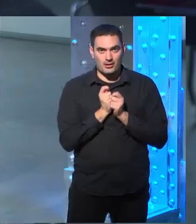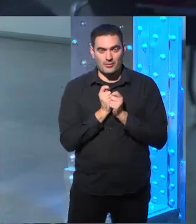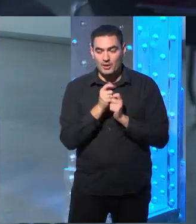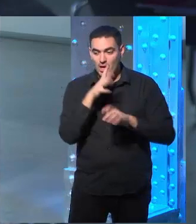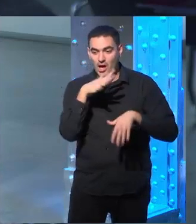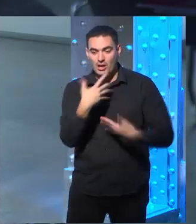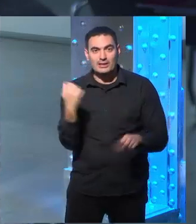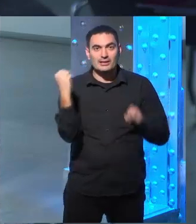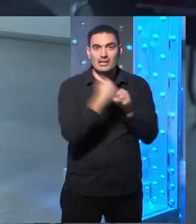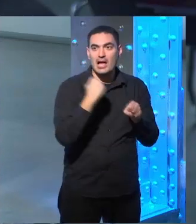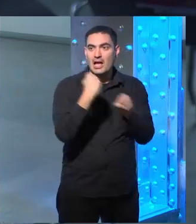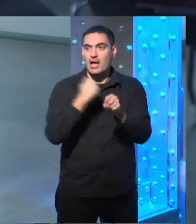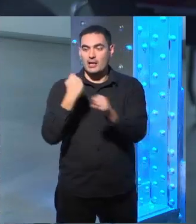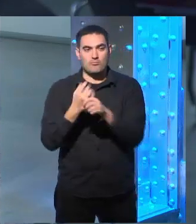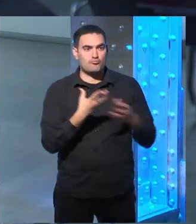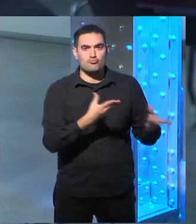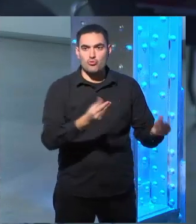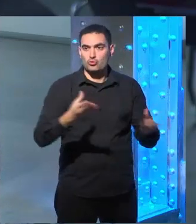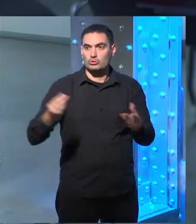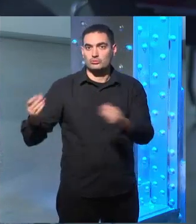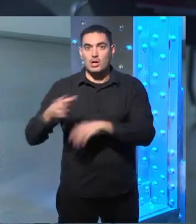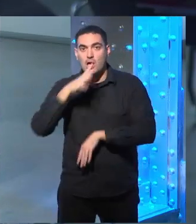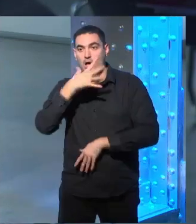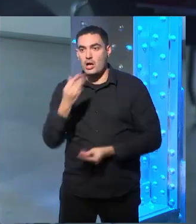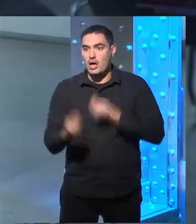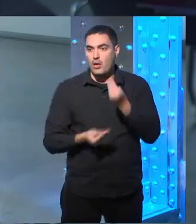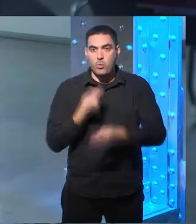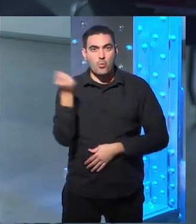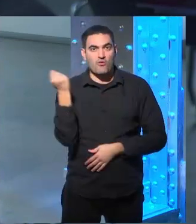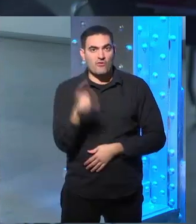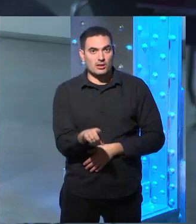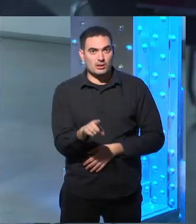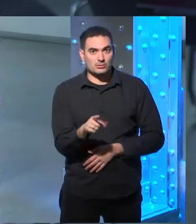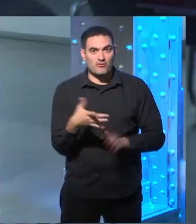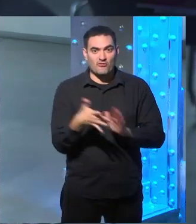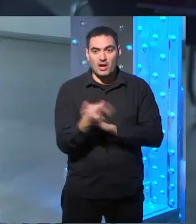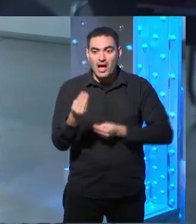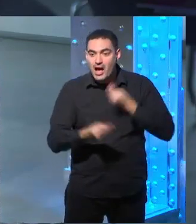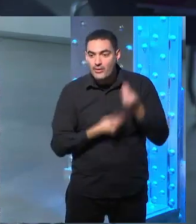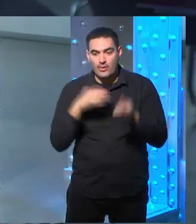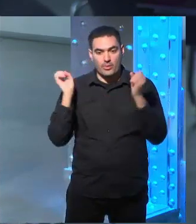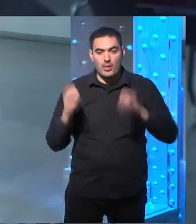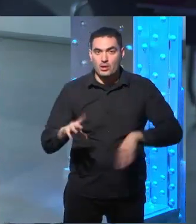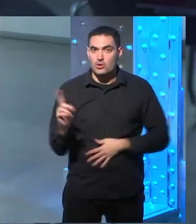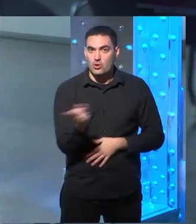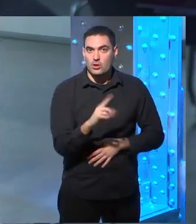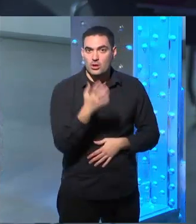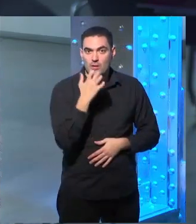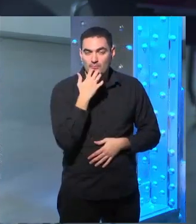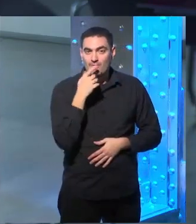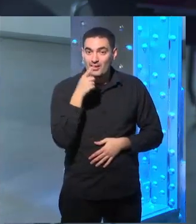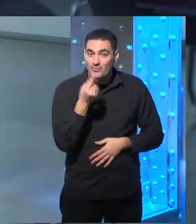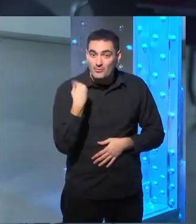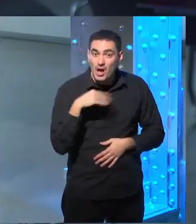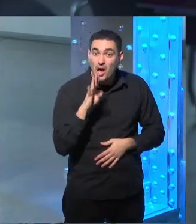because you know that it is not necessary to do it that way. Now there are many tasks that do not need to be done by humans, and we